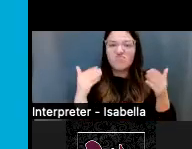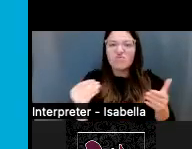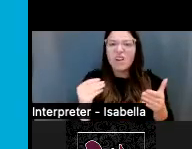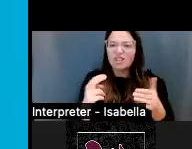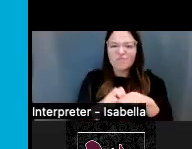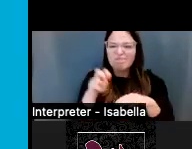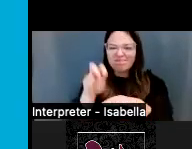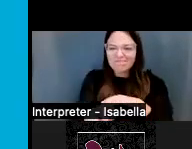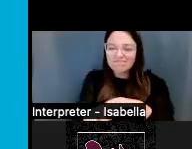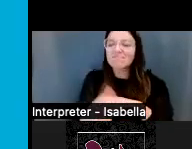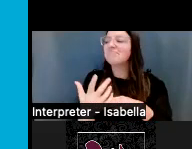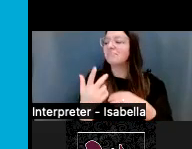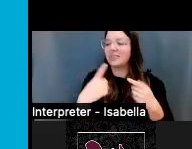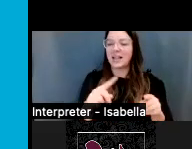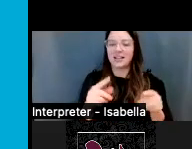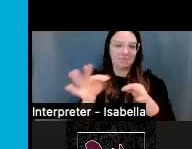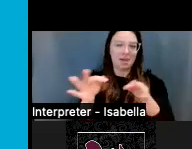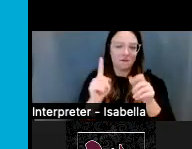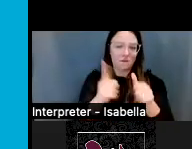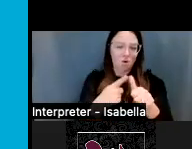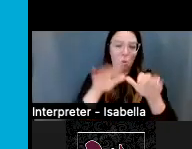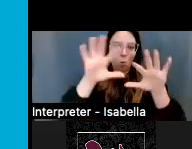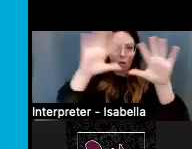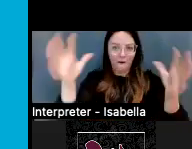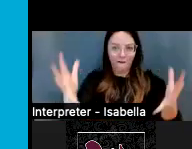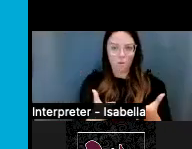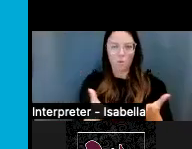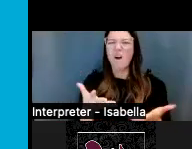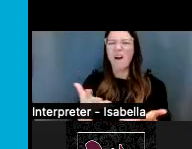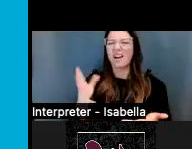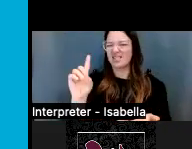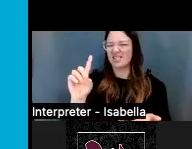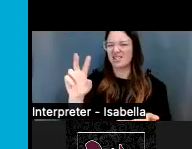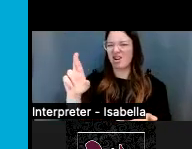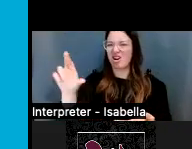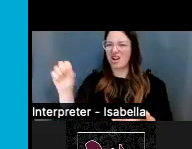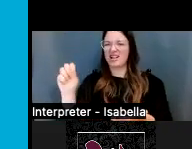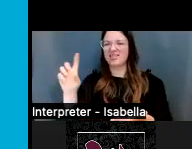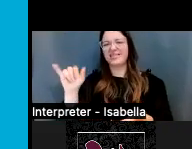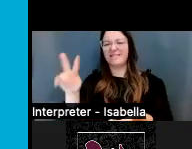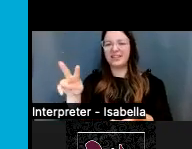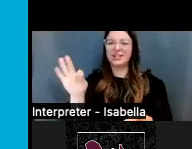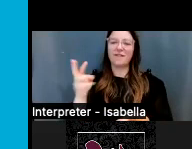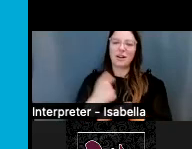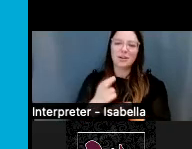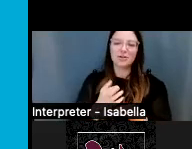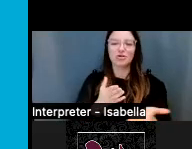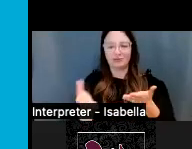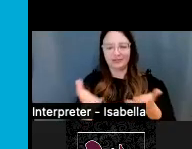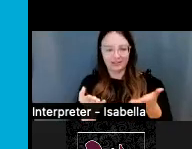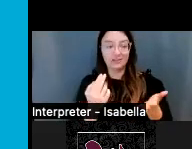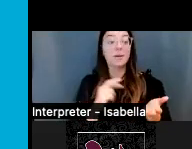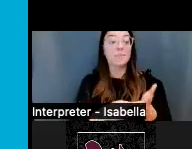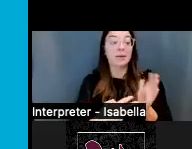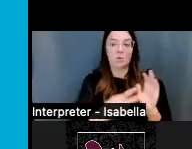and provide an overview first of the Division of Rehabilitation Services so that everyone will know what we're talking about when